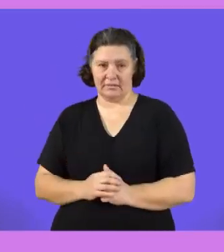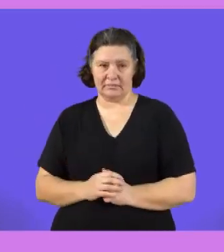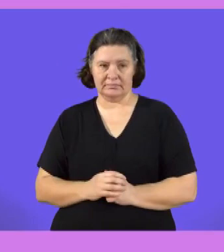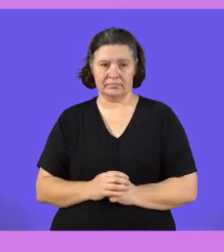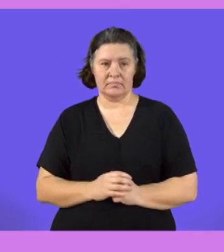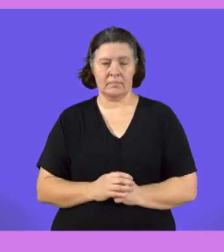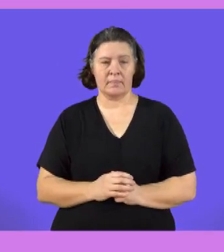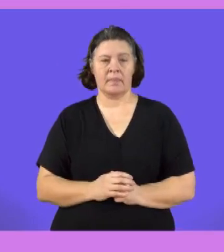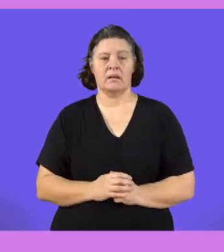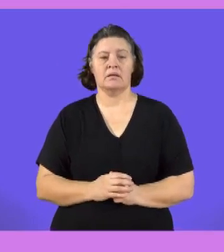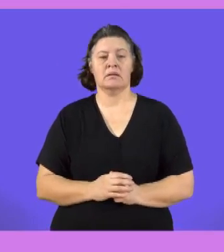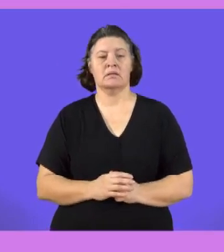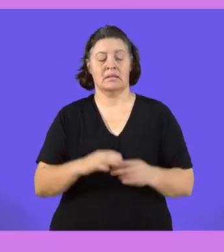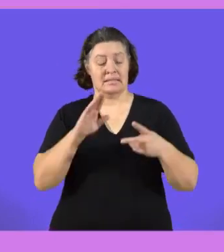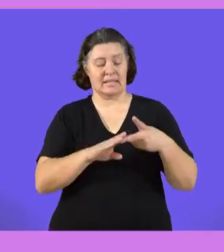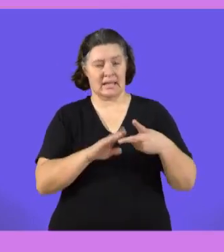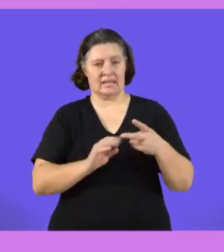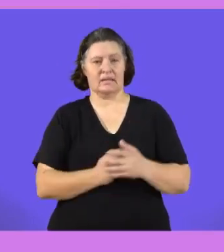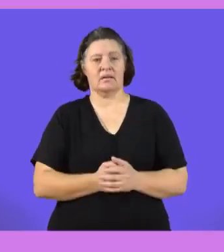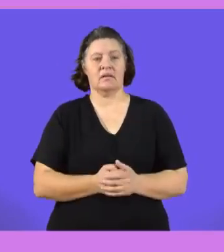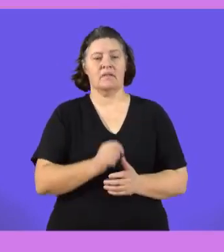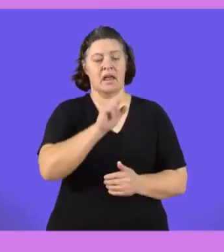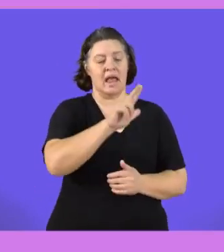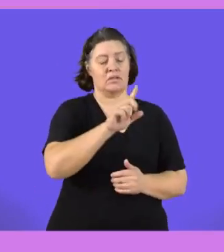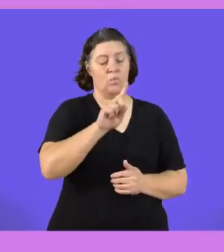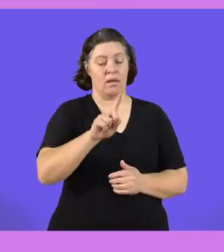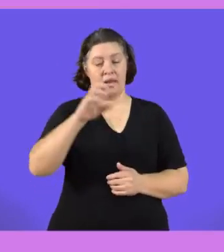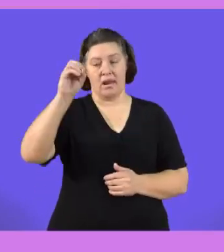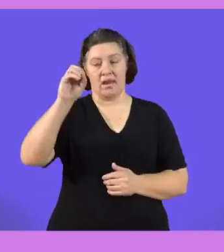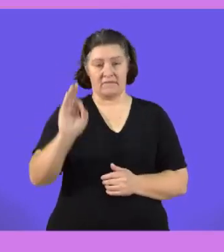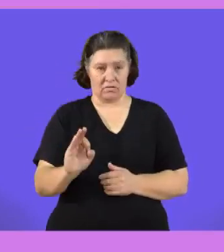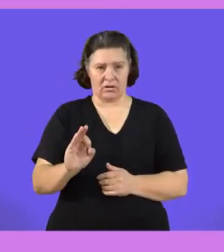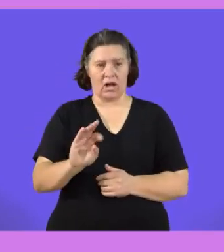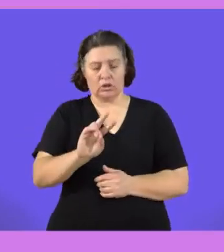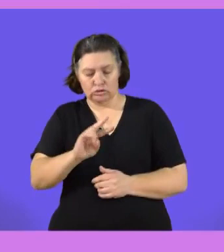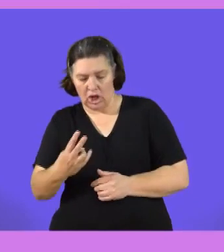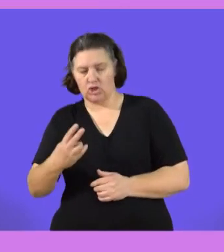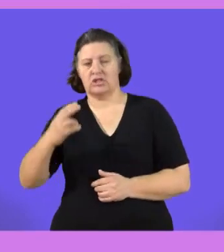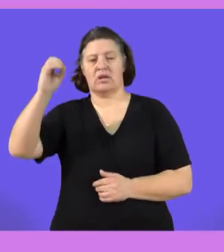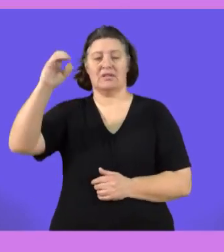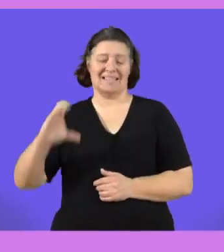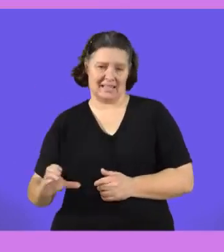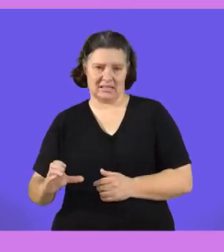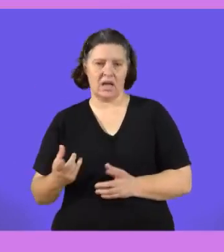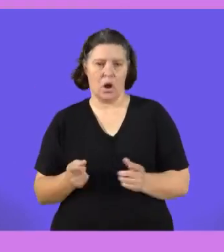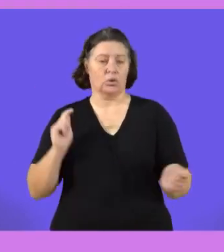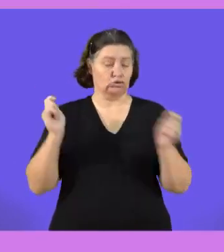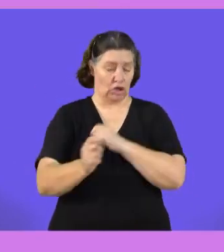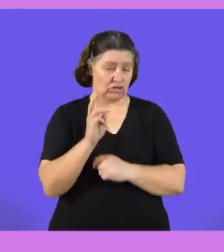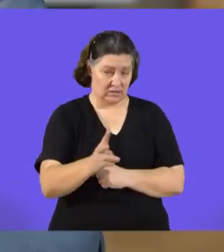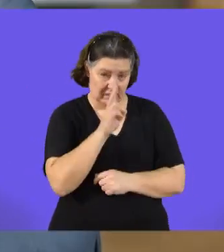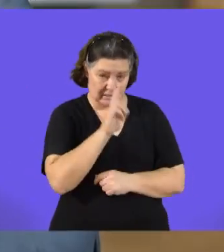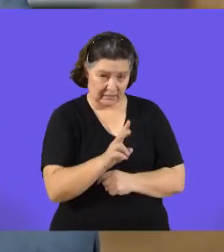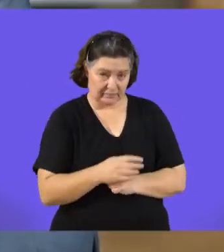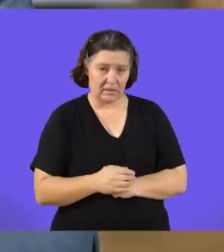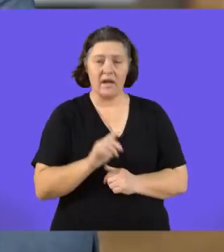here. The second one, I'm saying convert 81 Fahrenheit to degrees Celsius. So this time around, I'm changing, right? So step